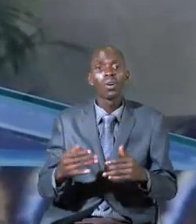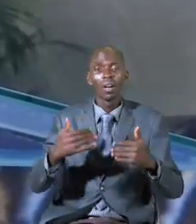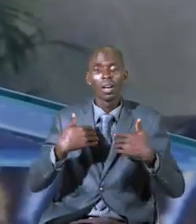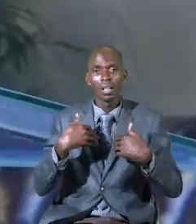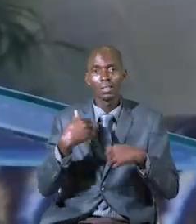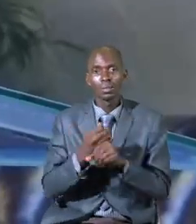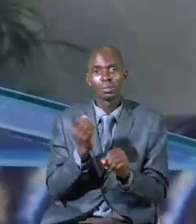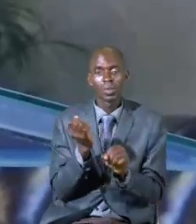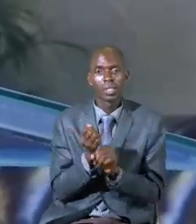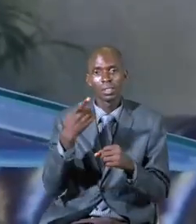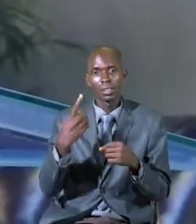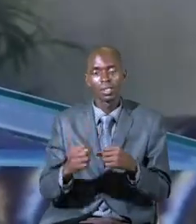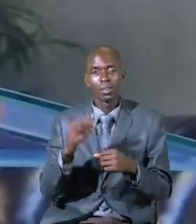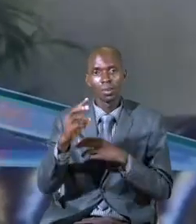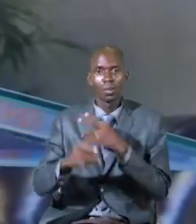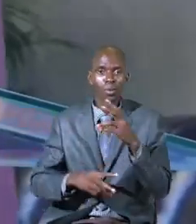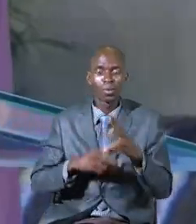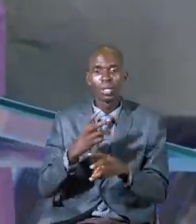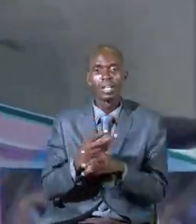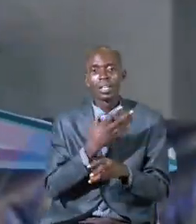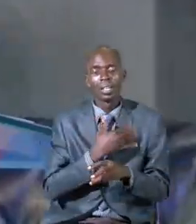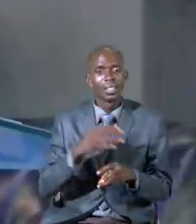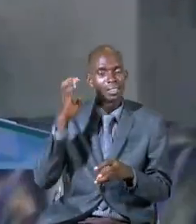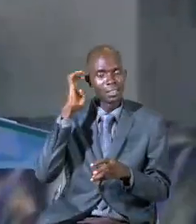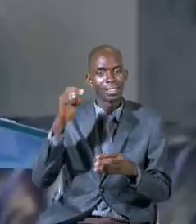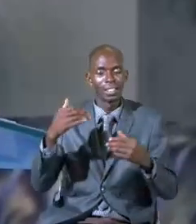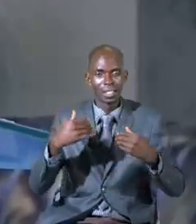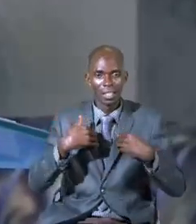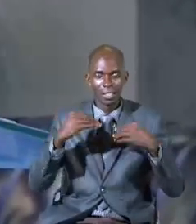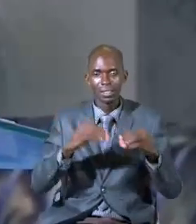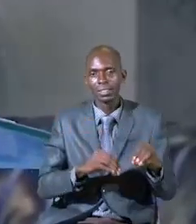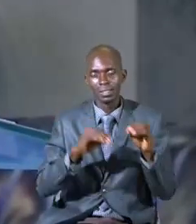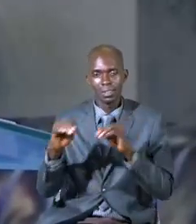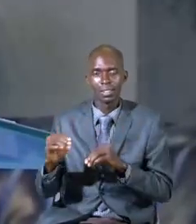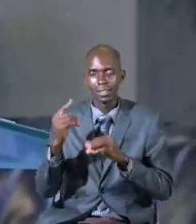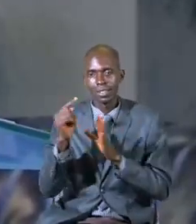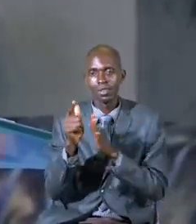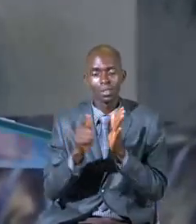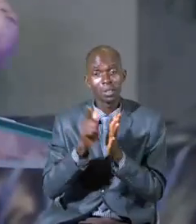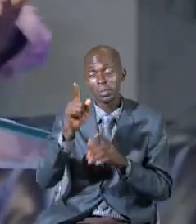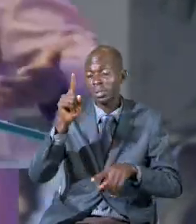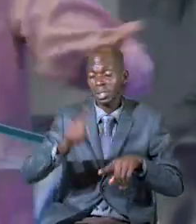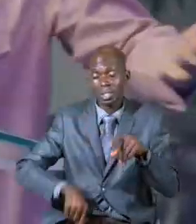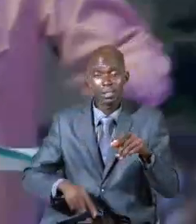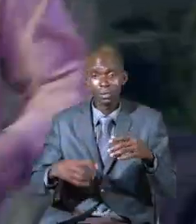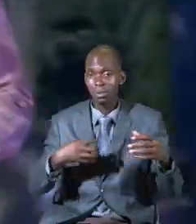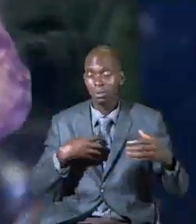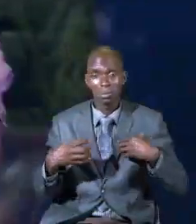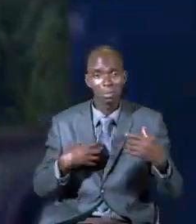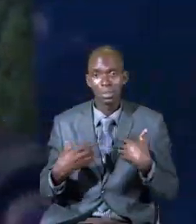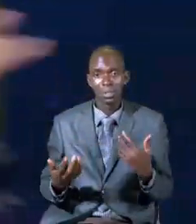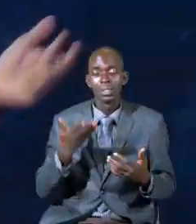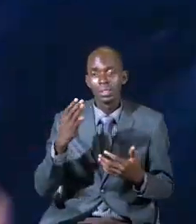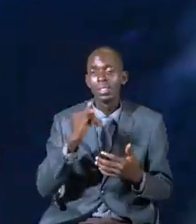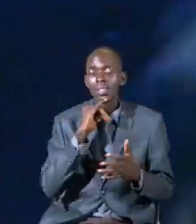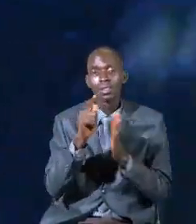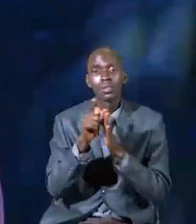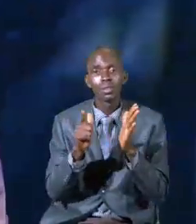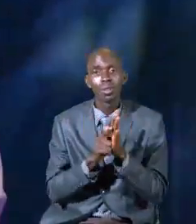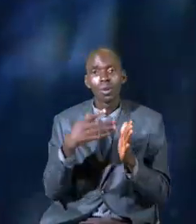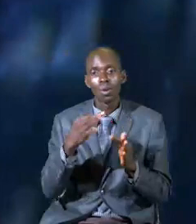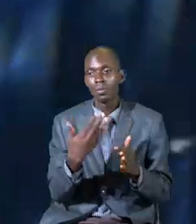set the law. And you cannot complain. There's the law of gravity. If you complain, I don't like the law